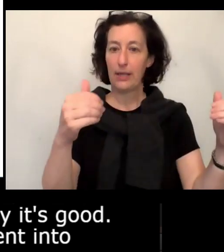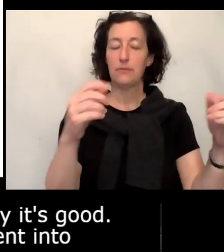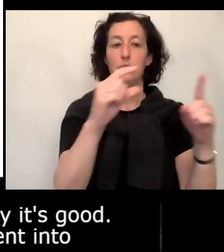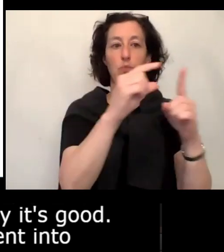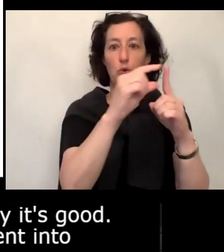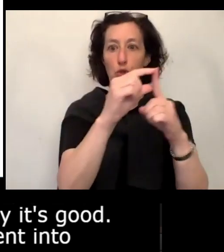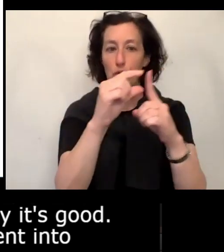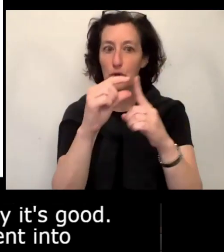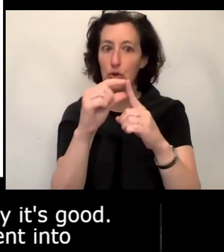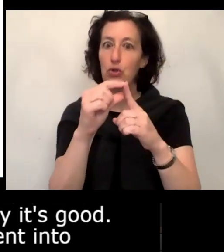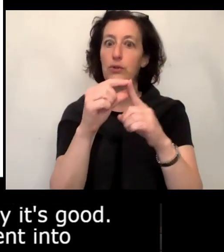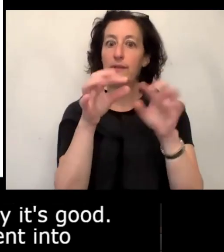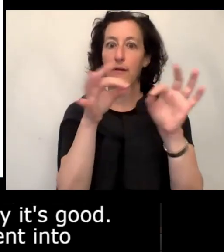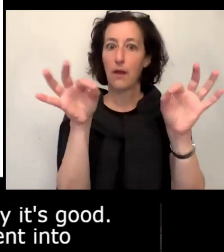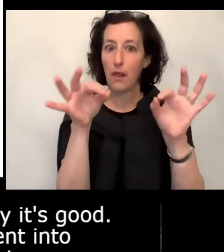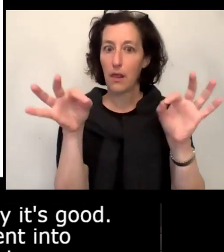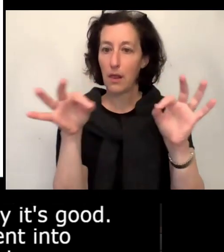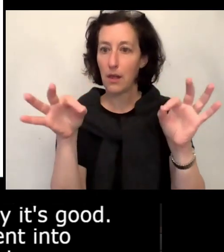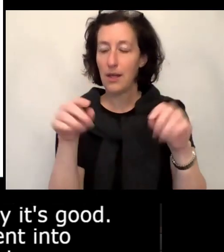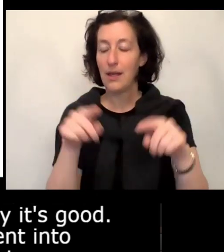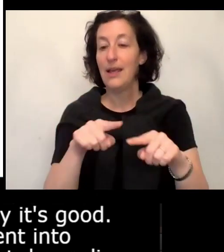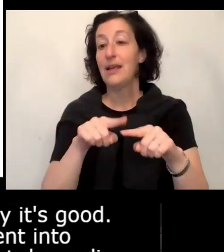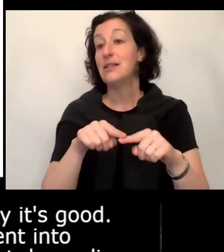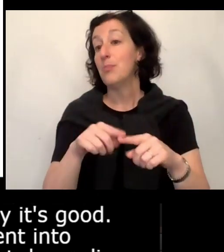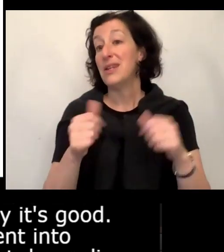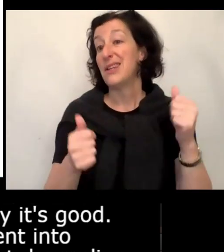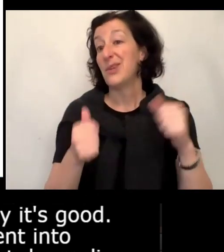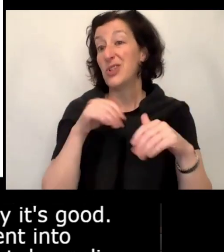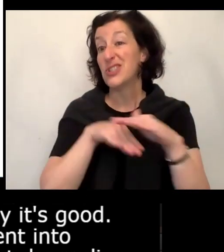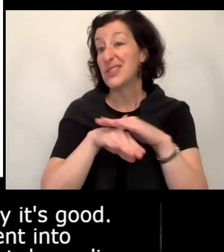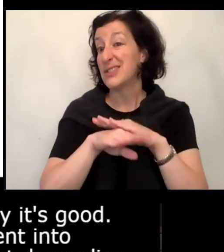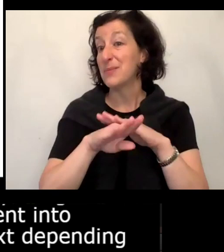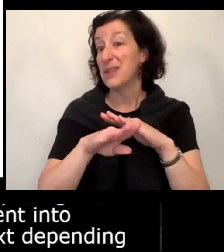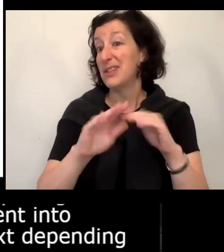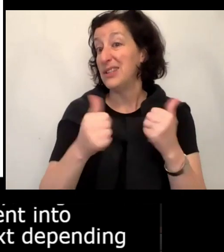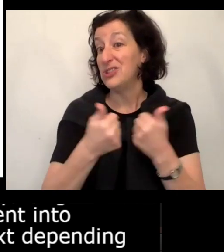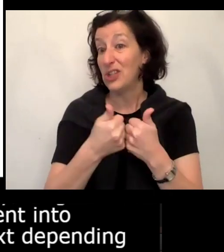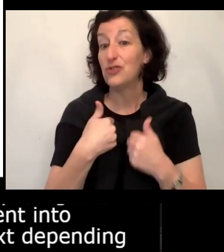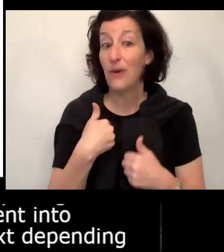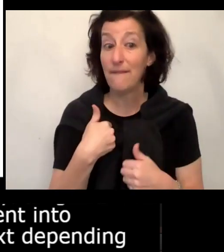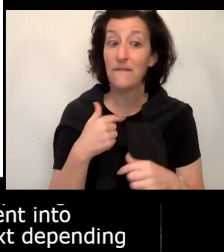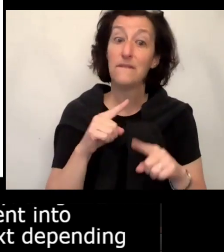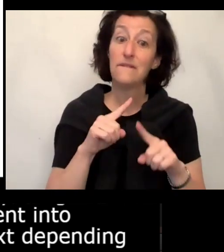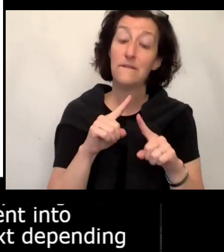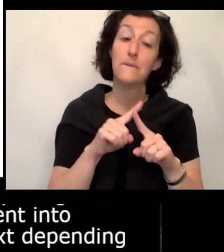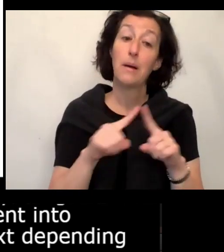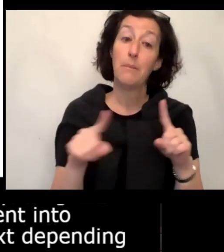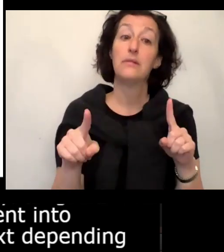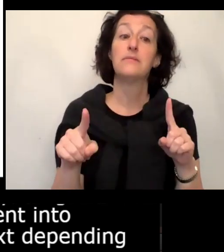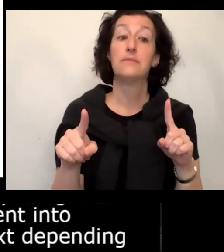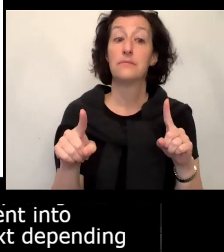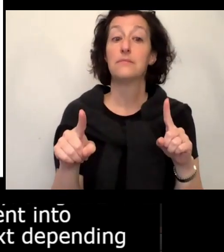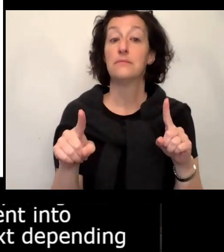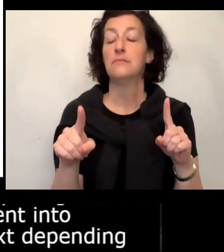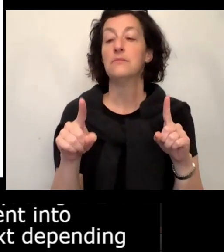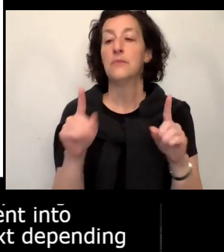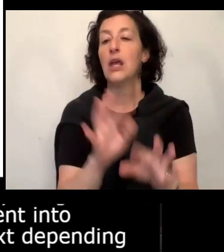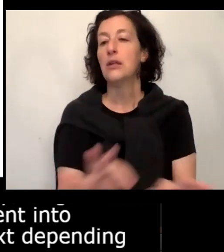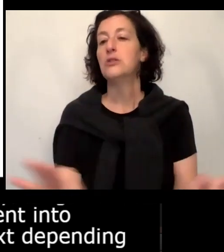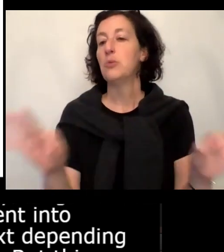depending upon what accessibility issue you're dealing with. But this is an important